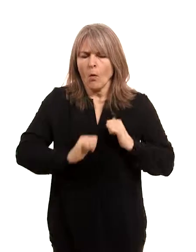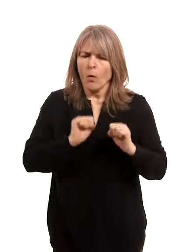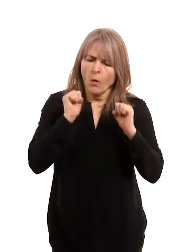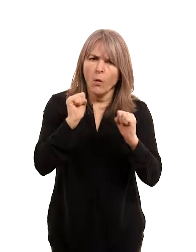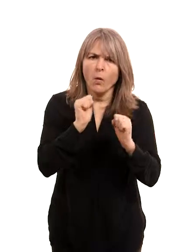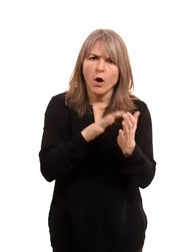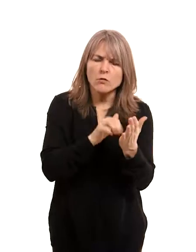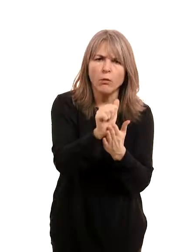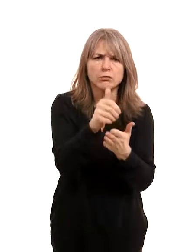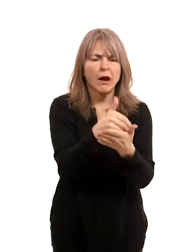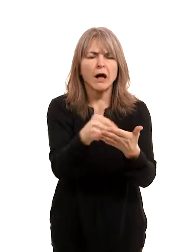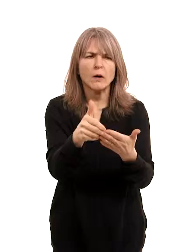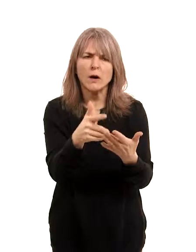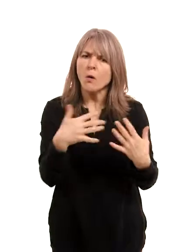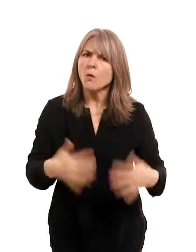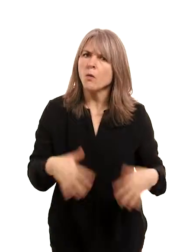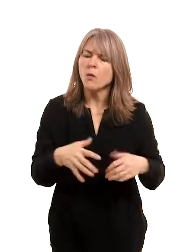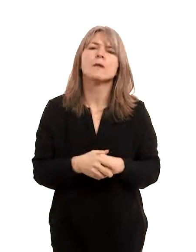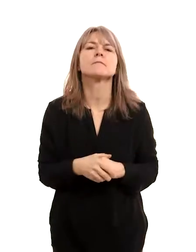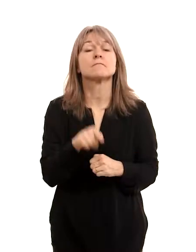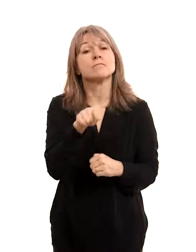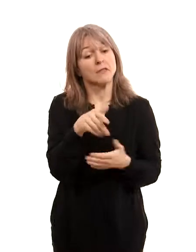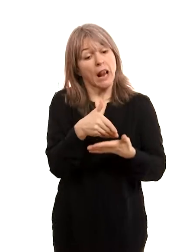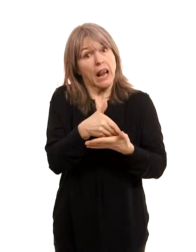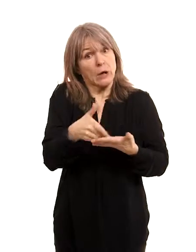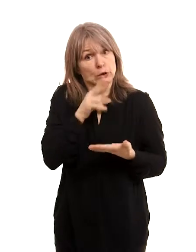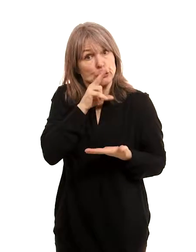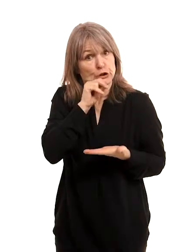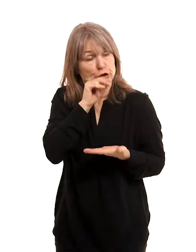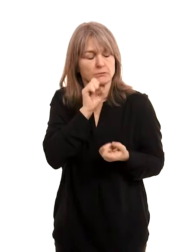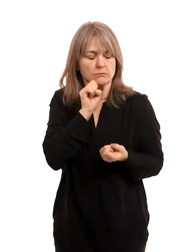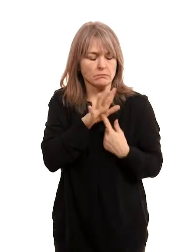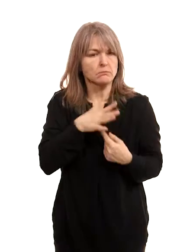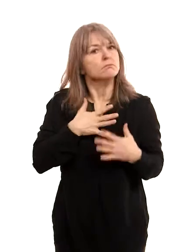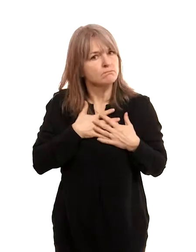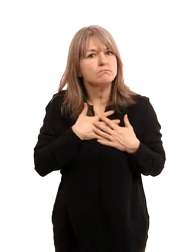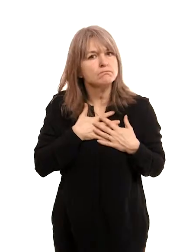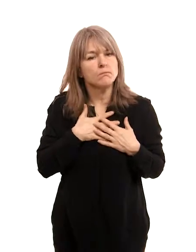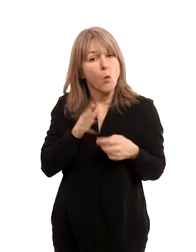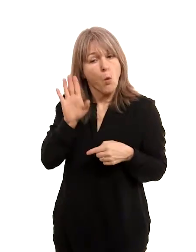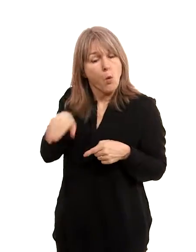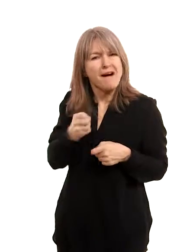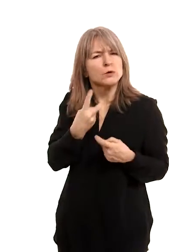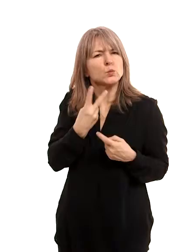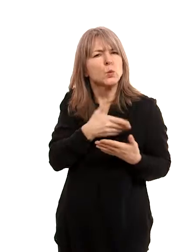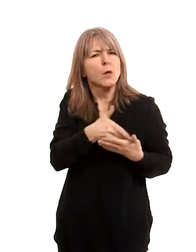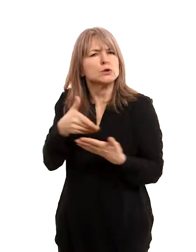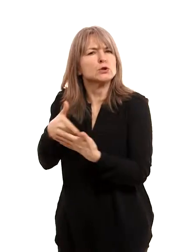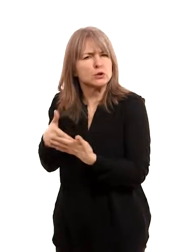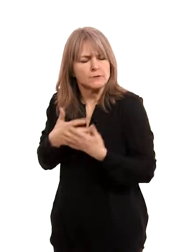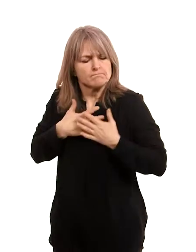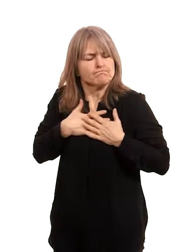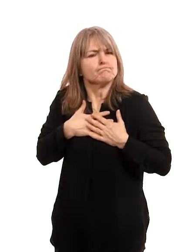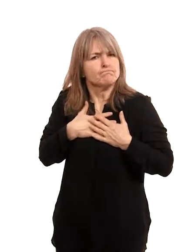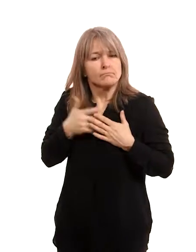Swahili and Kikuyu, which are my mother tongue, coming back from Kenya. And because I have so much pride in my language,